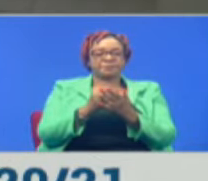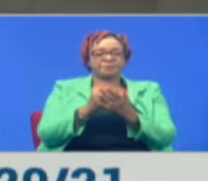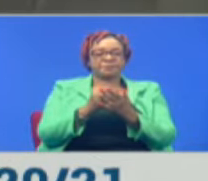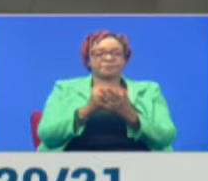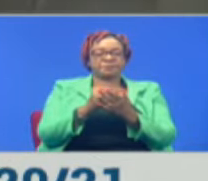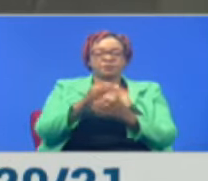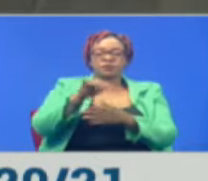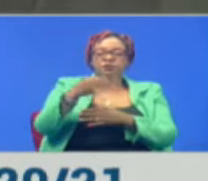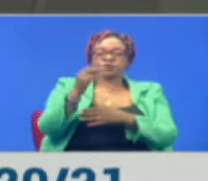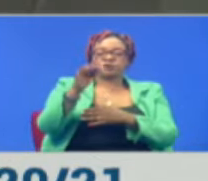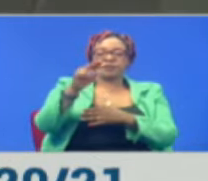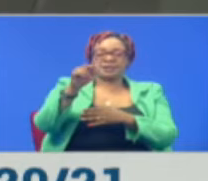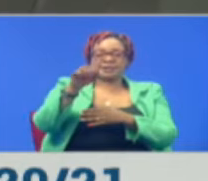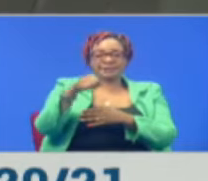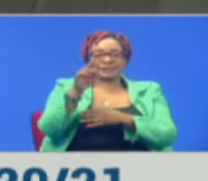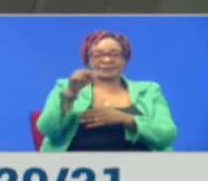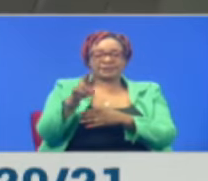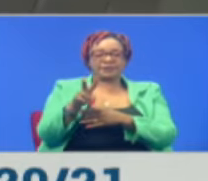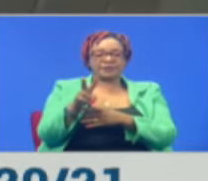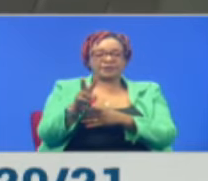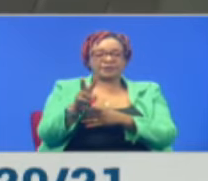Julius Amboko, NTV.